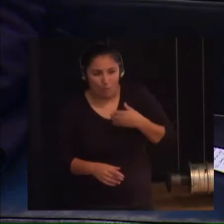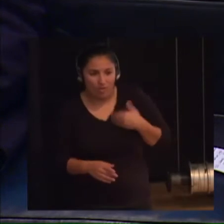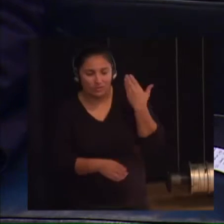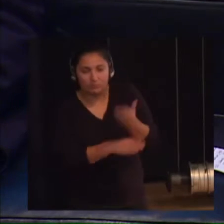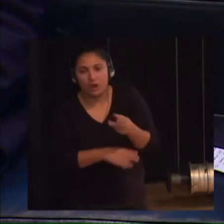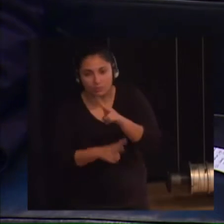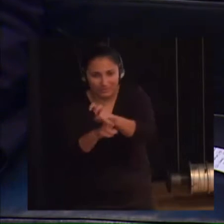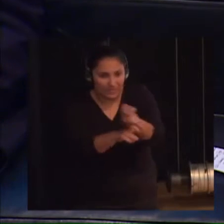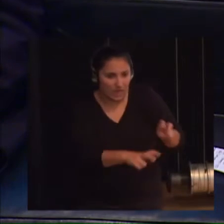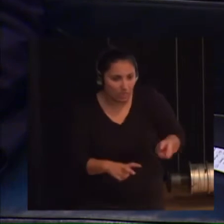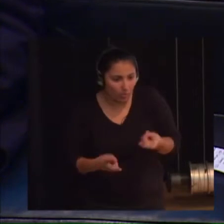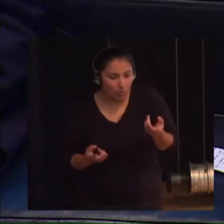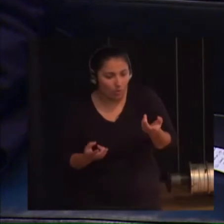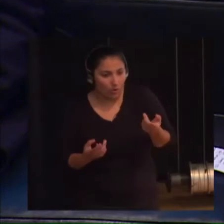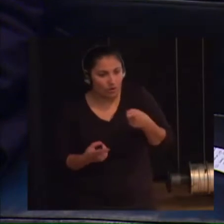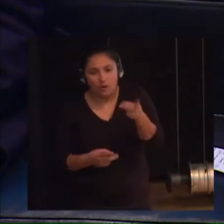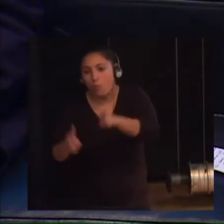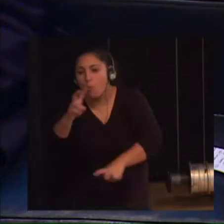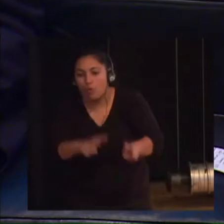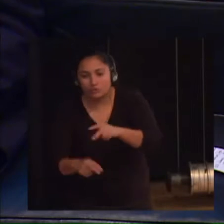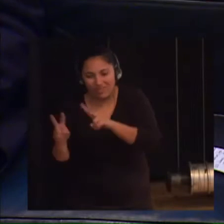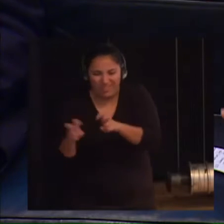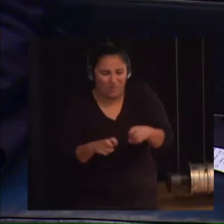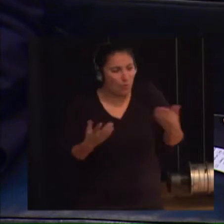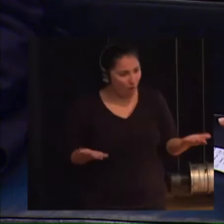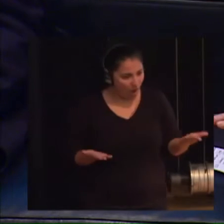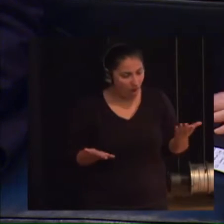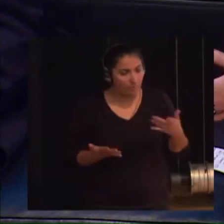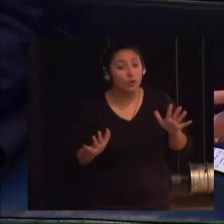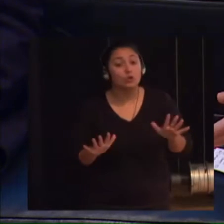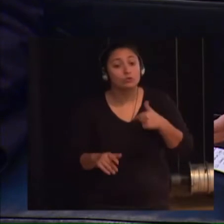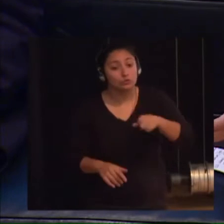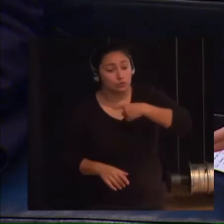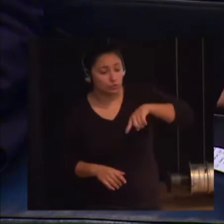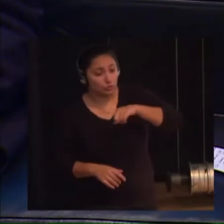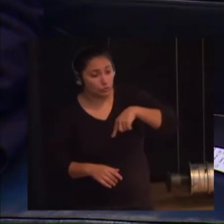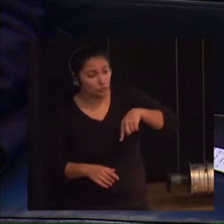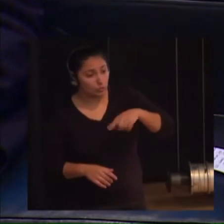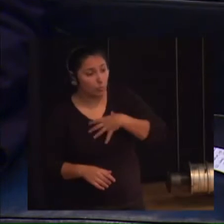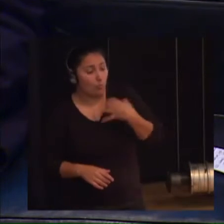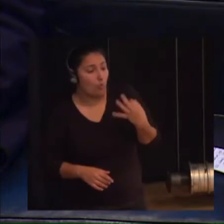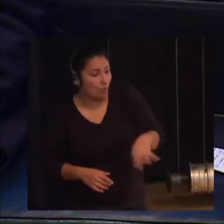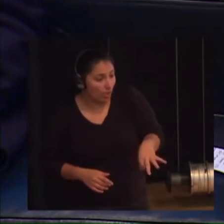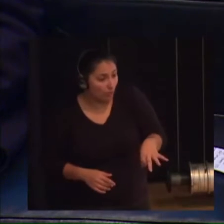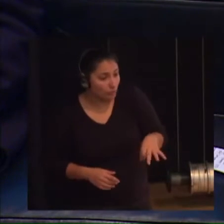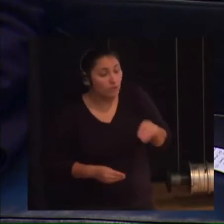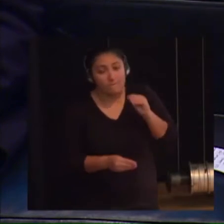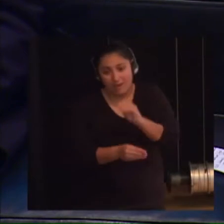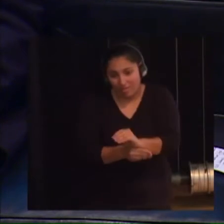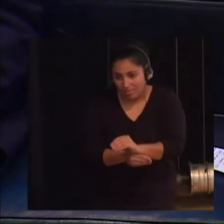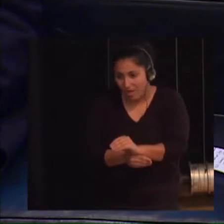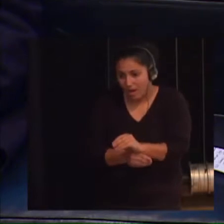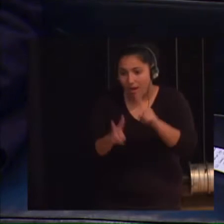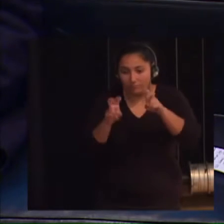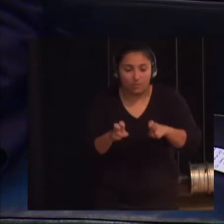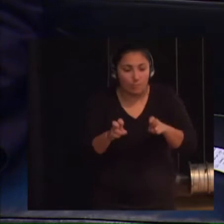okay, as a foundation, we're just going to sort of fund the back office operations right. of this media. So I think there are very many